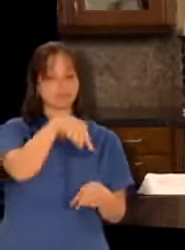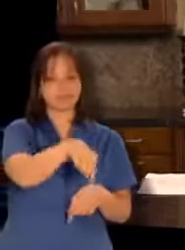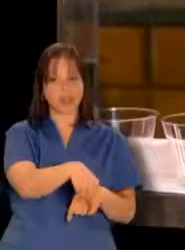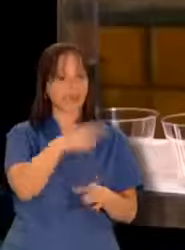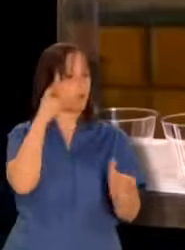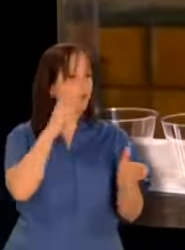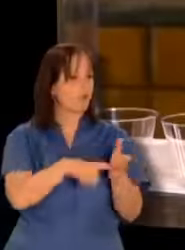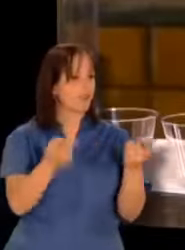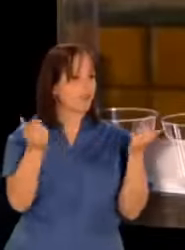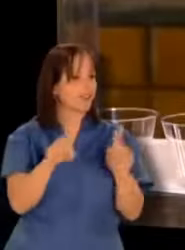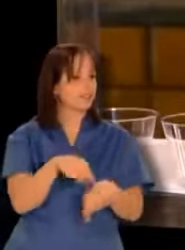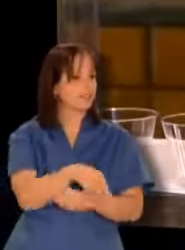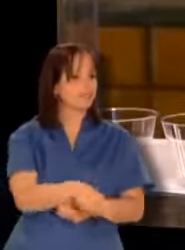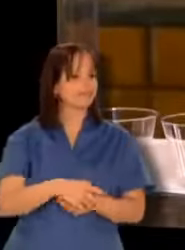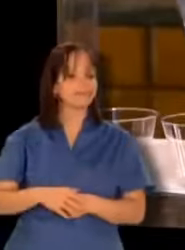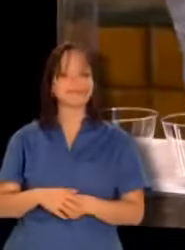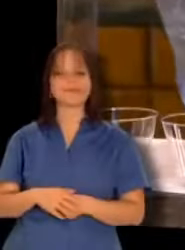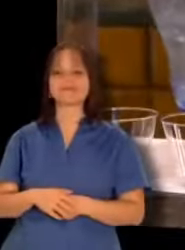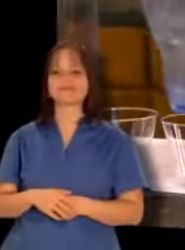Notice what happens.